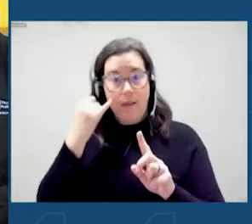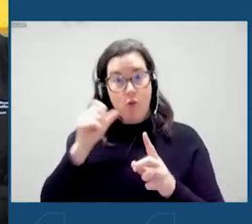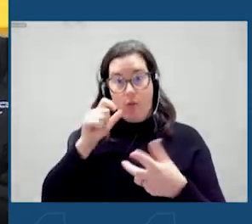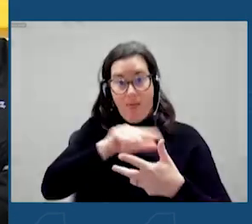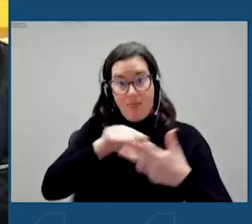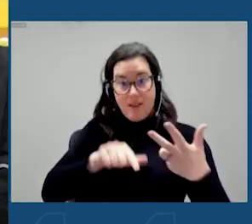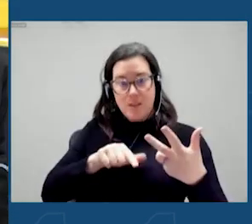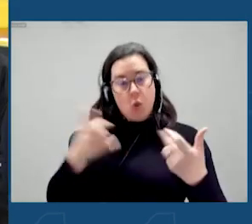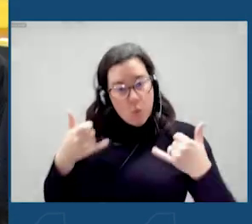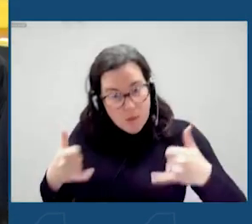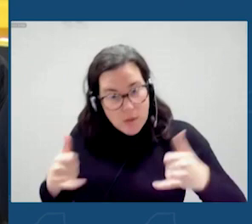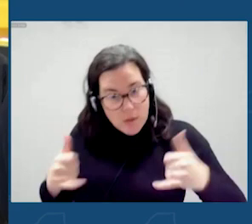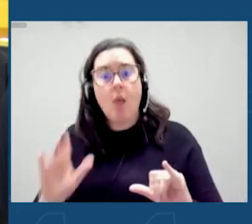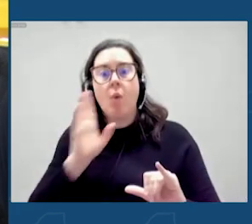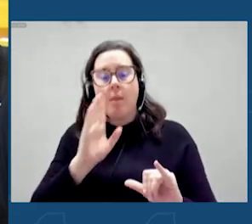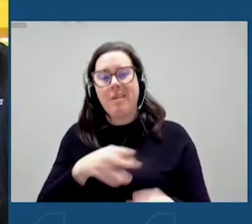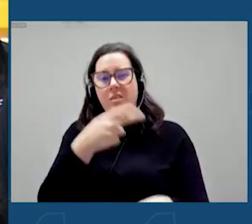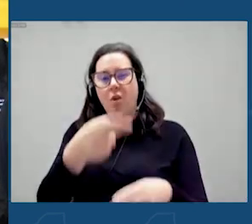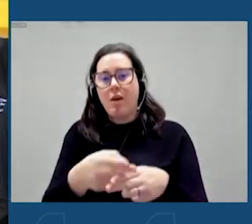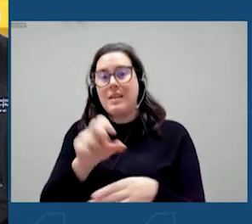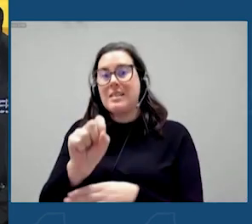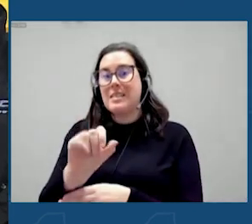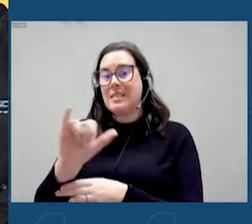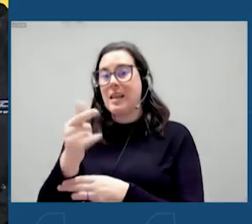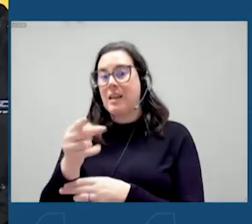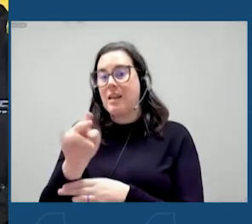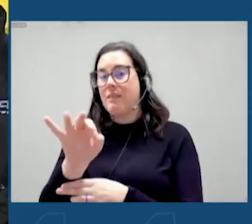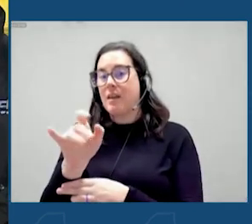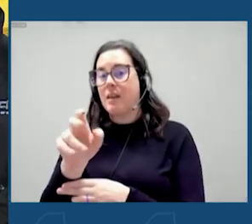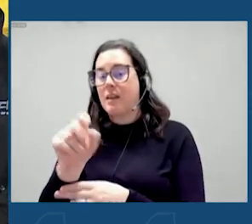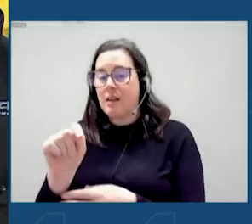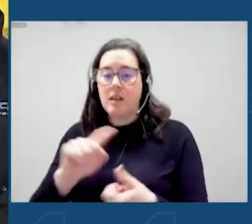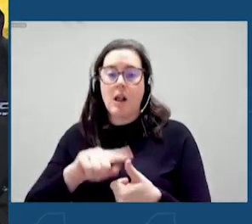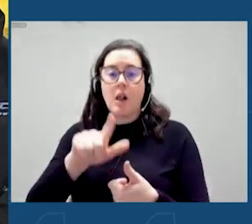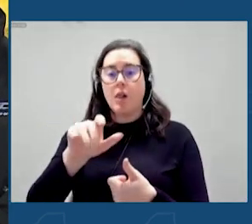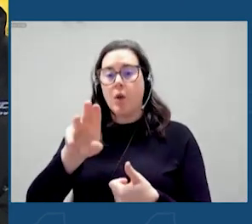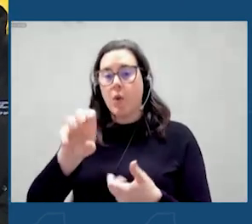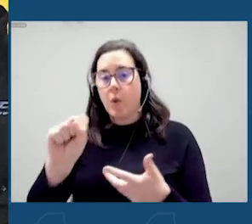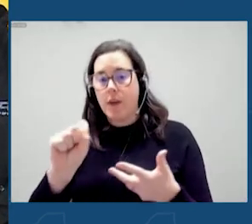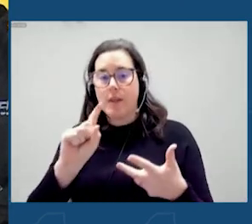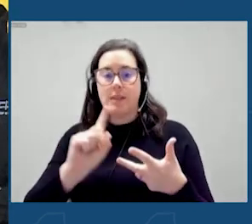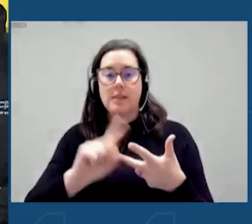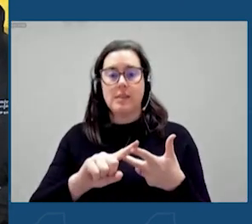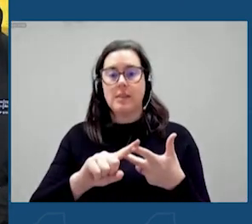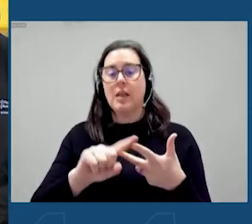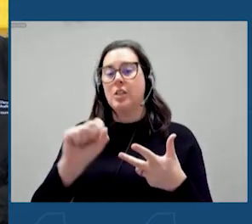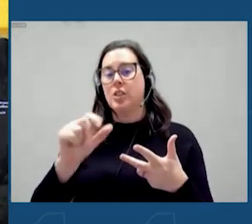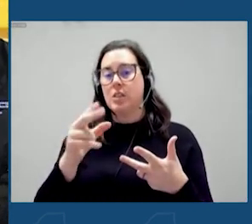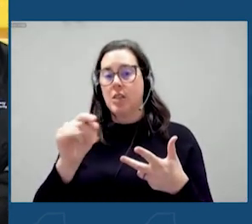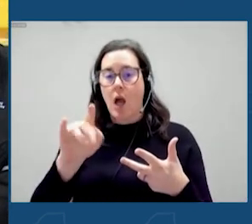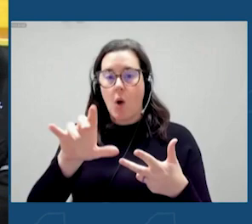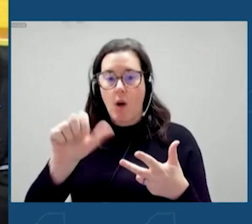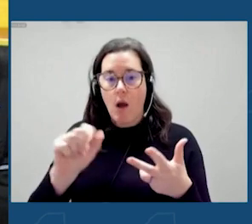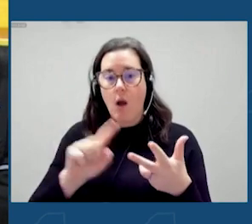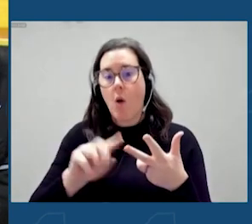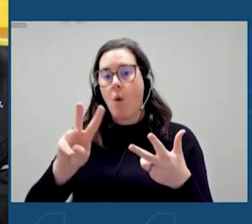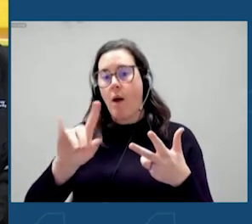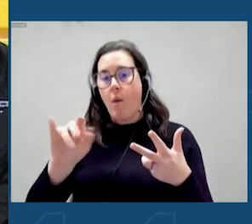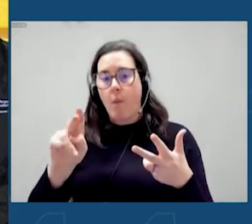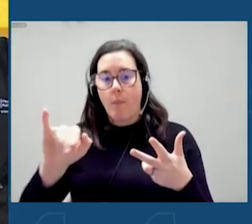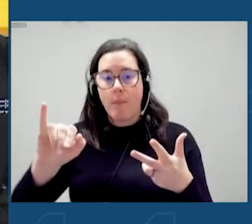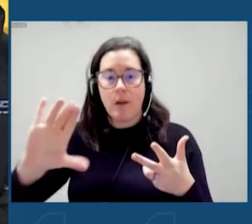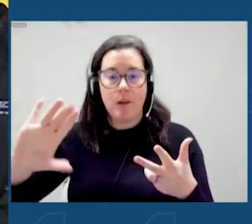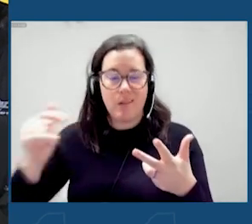it a significant event in Lewis, Niagara, Oswego, Cattaraugus, Chautauqua, and Wyoming. That means